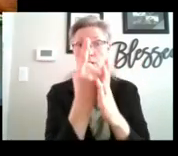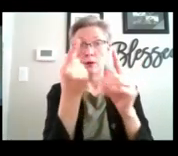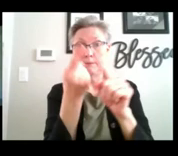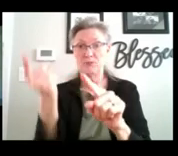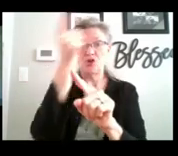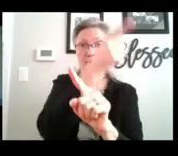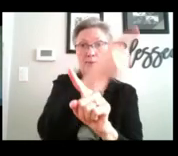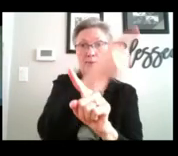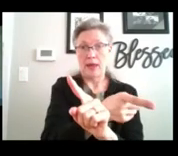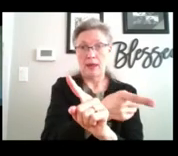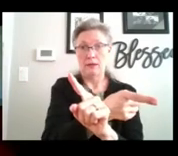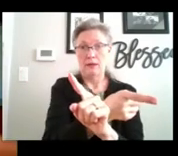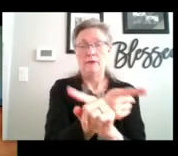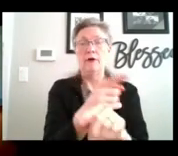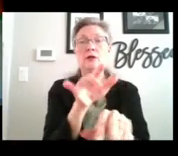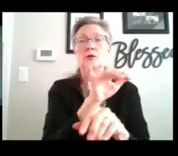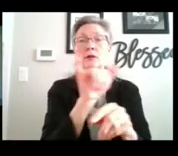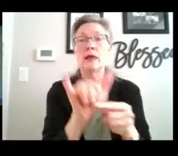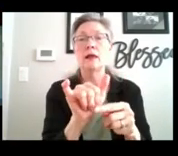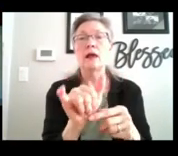And if I do that,